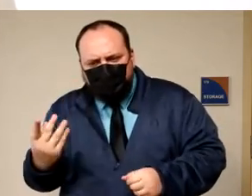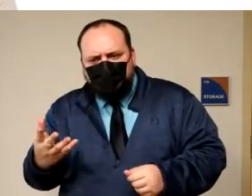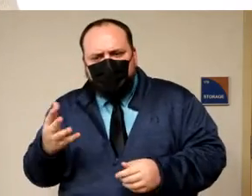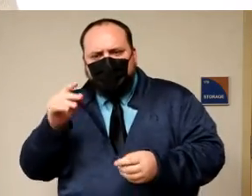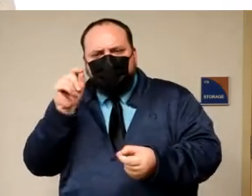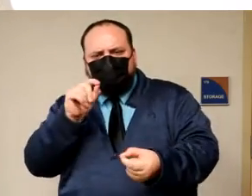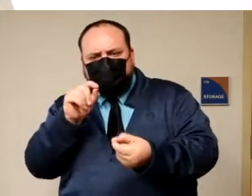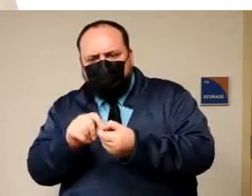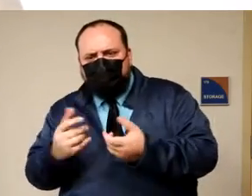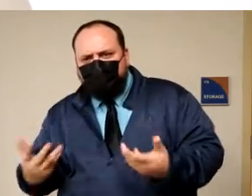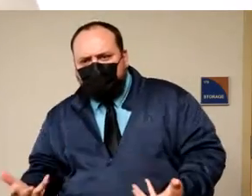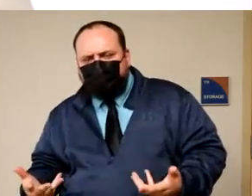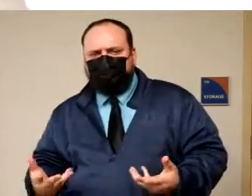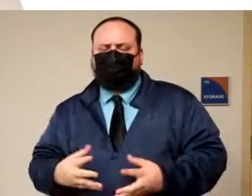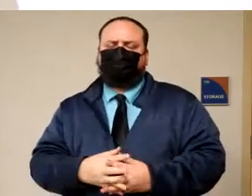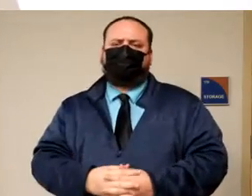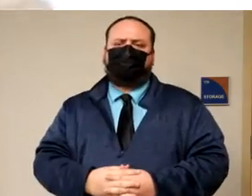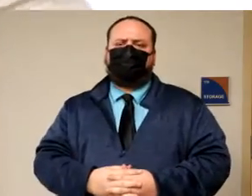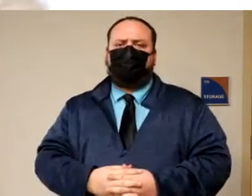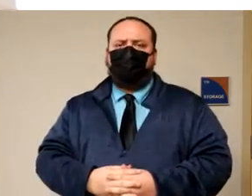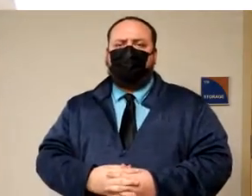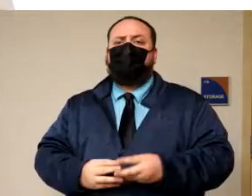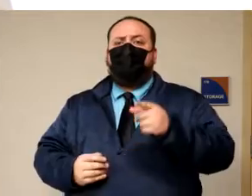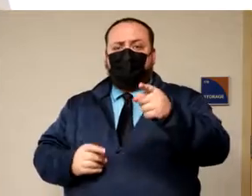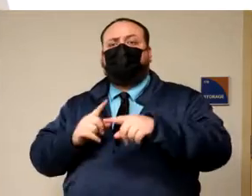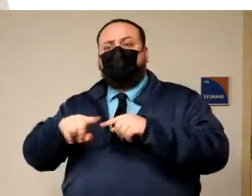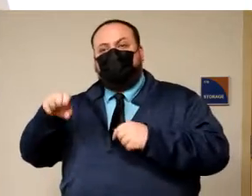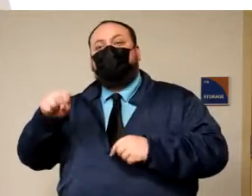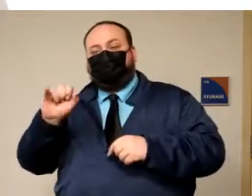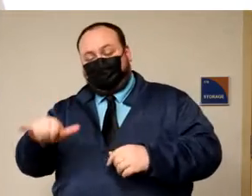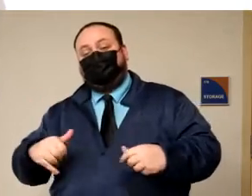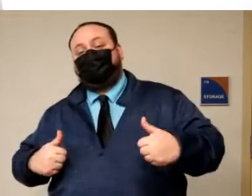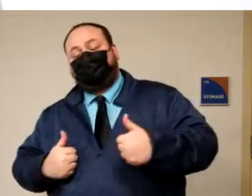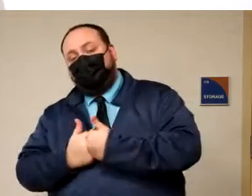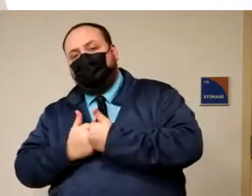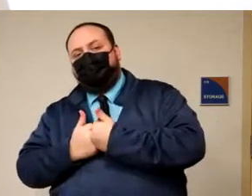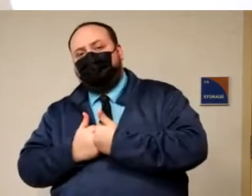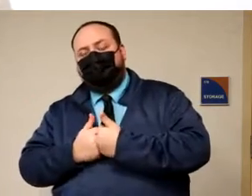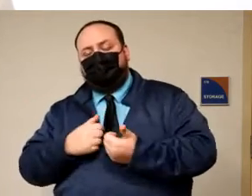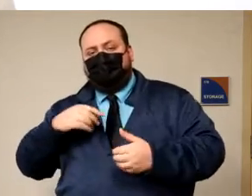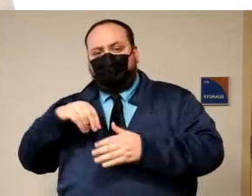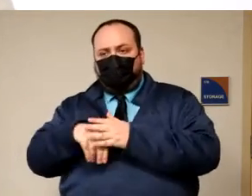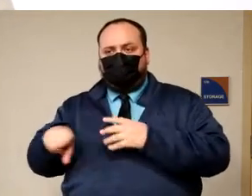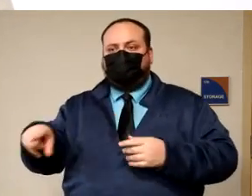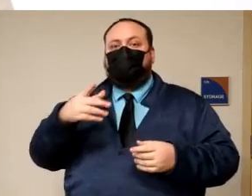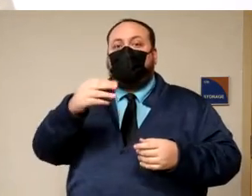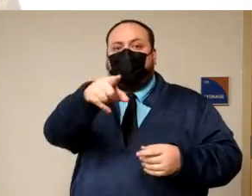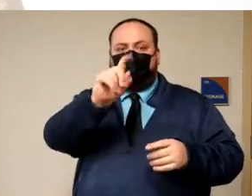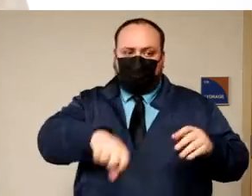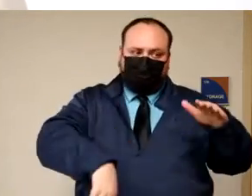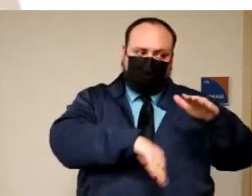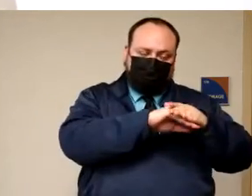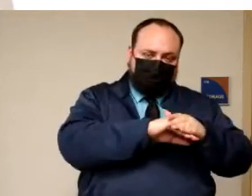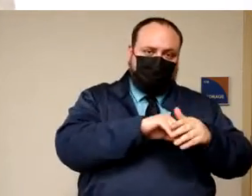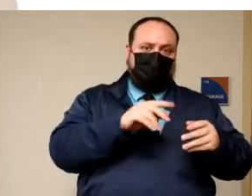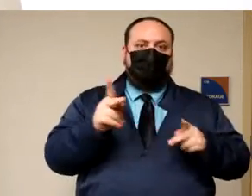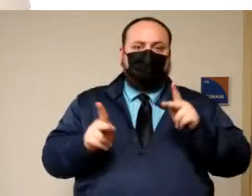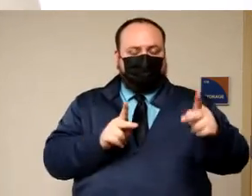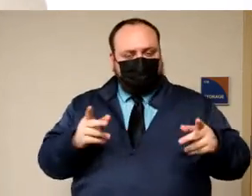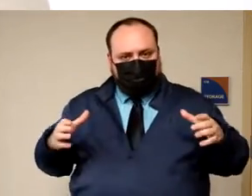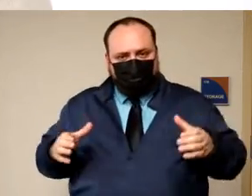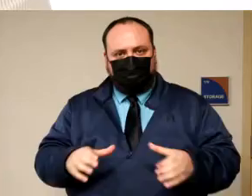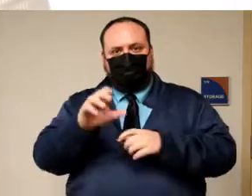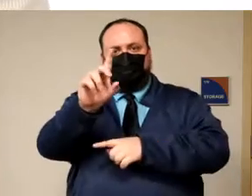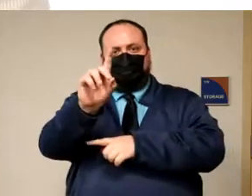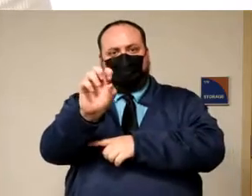there. But yes, that's another challenge with this, and another challenge with reaching population deviation. Not so much